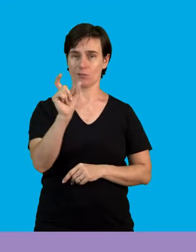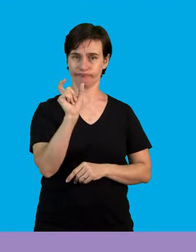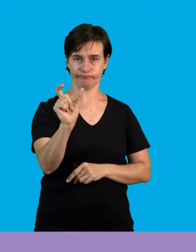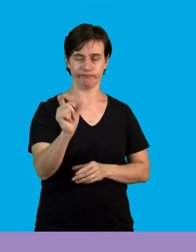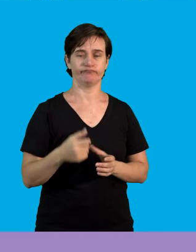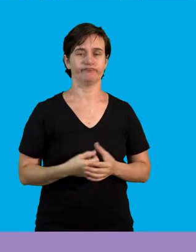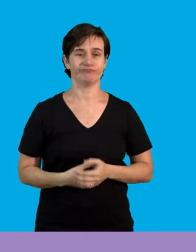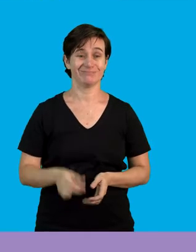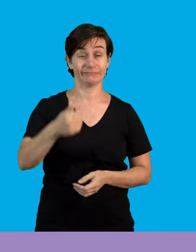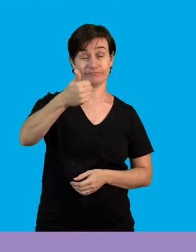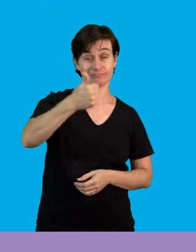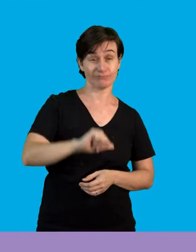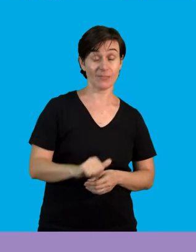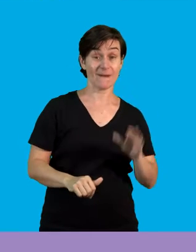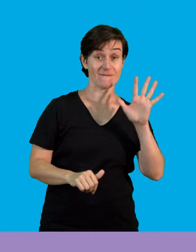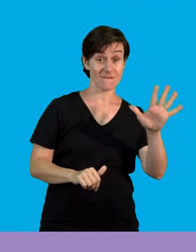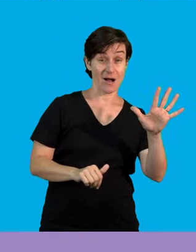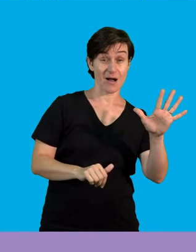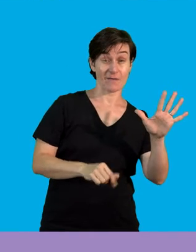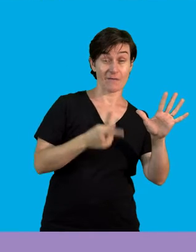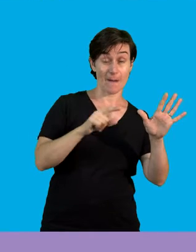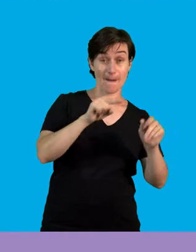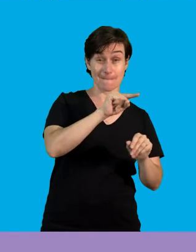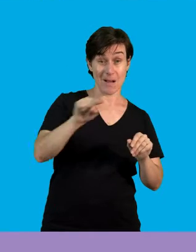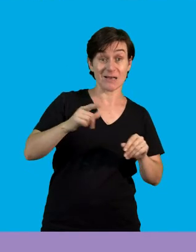And then 5 subtracted from double a number.